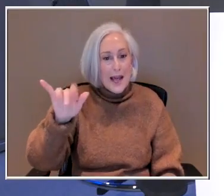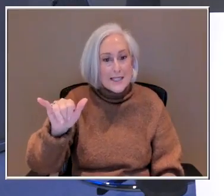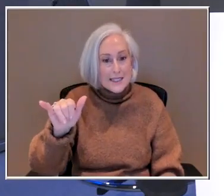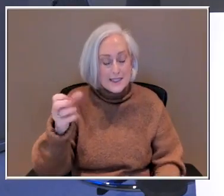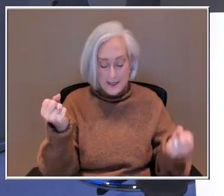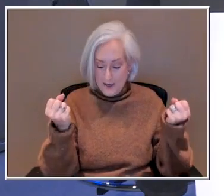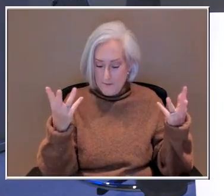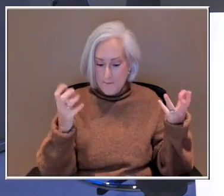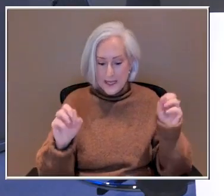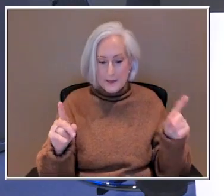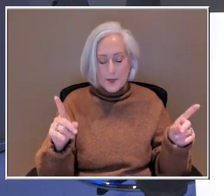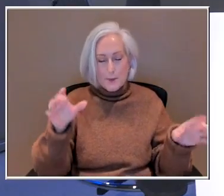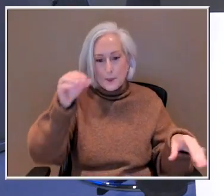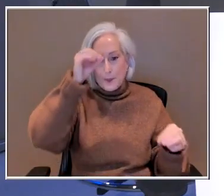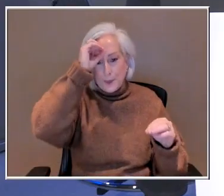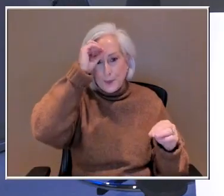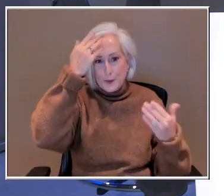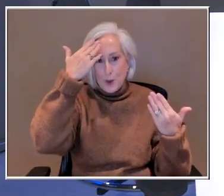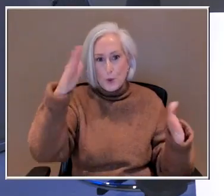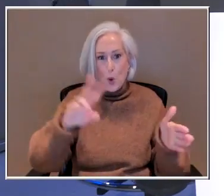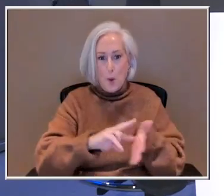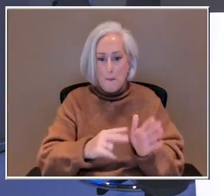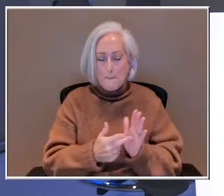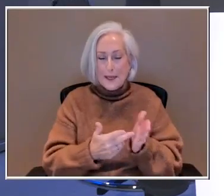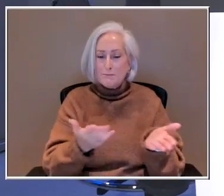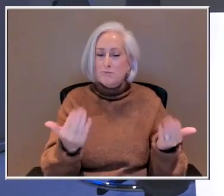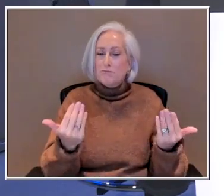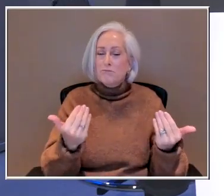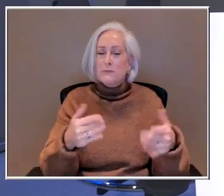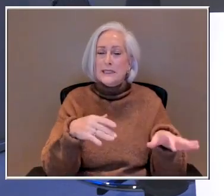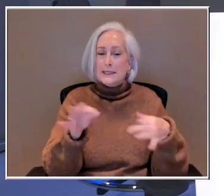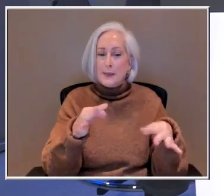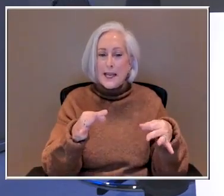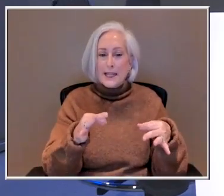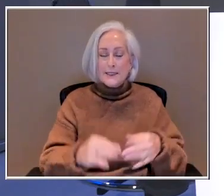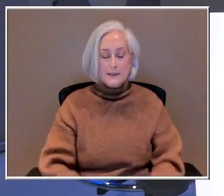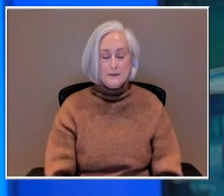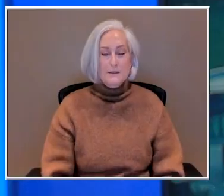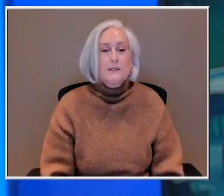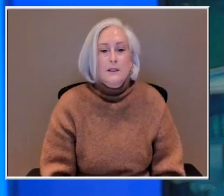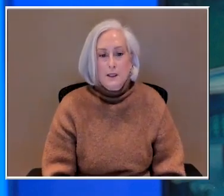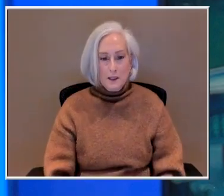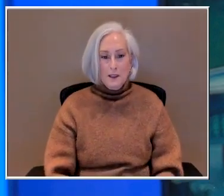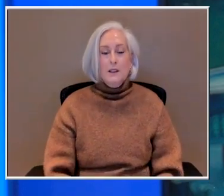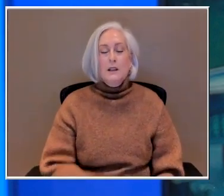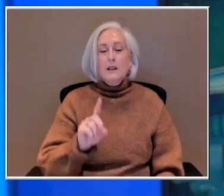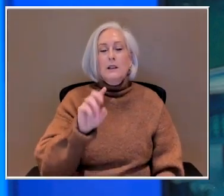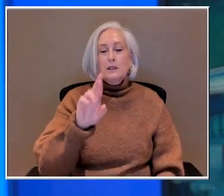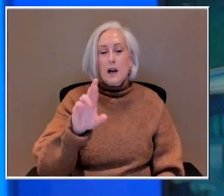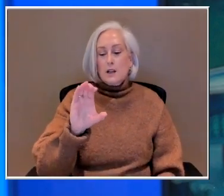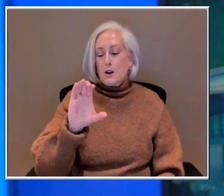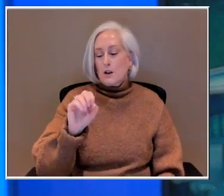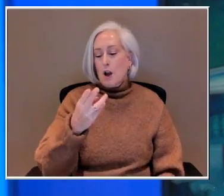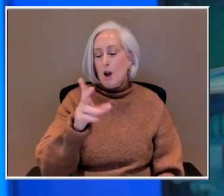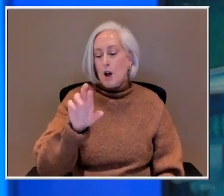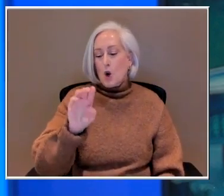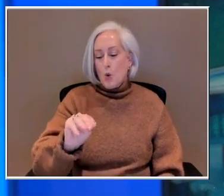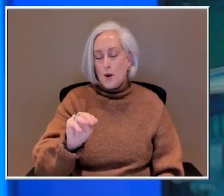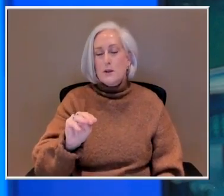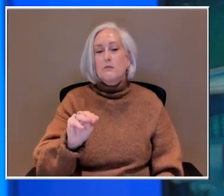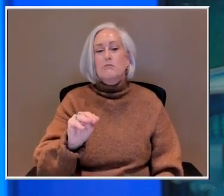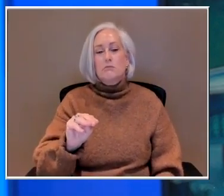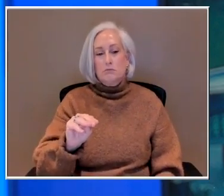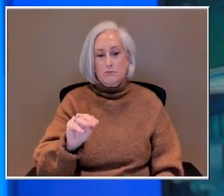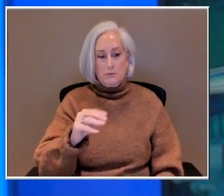So explain what rotationplasty is. So as Dr. Cochran pointed out, part of the treatment, or part of the